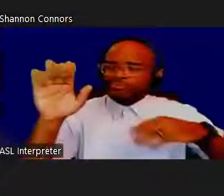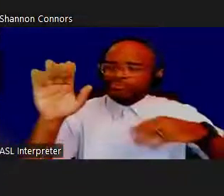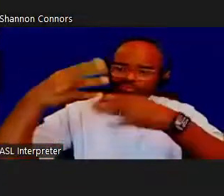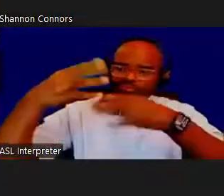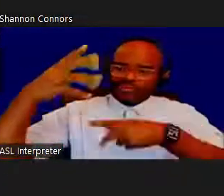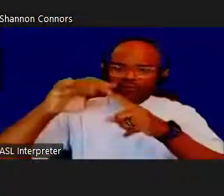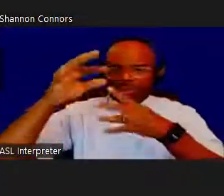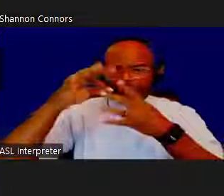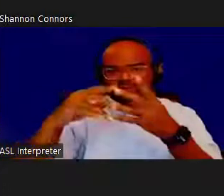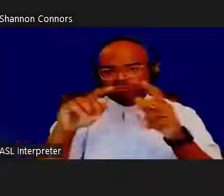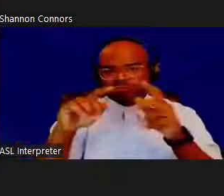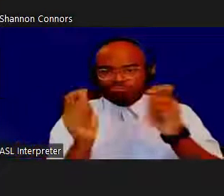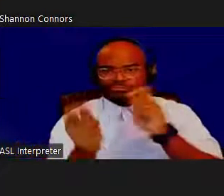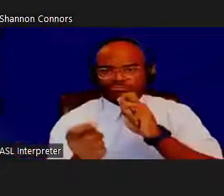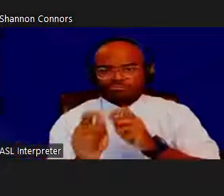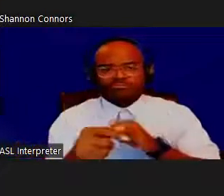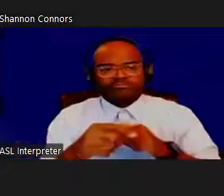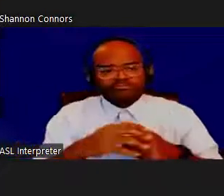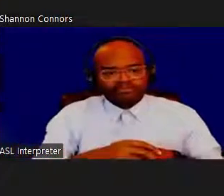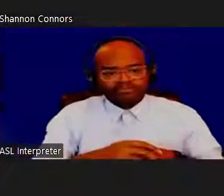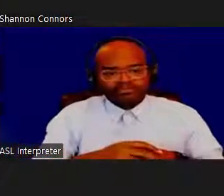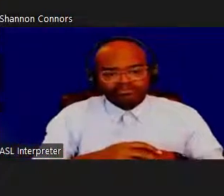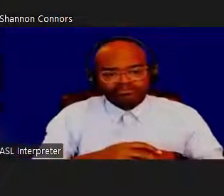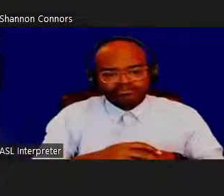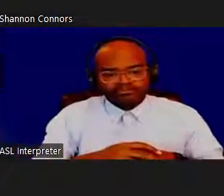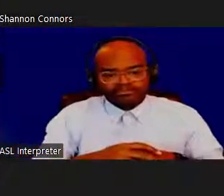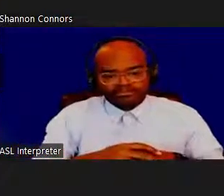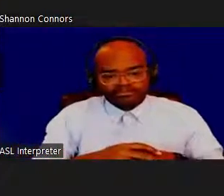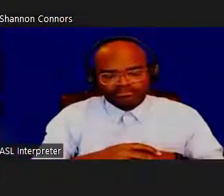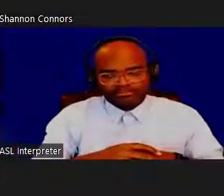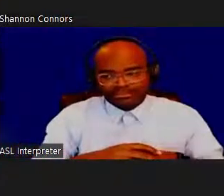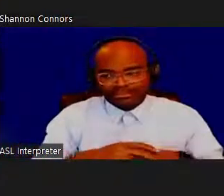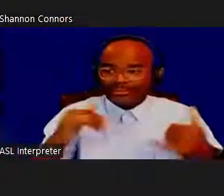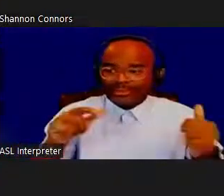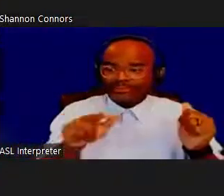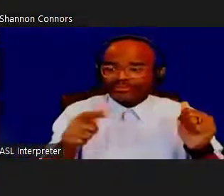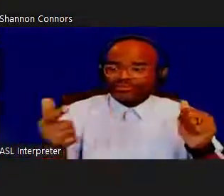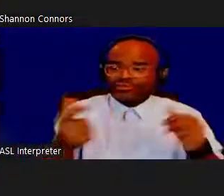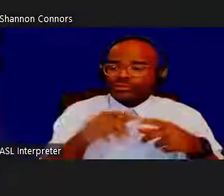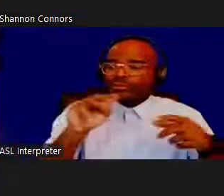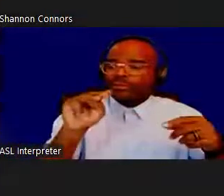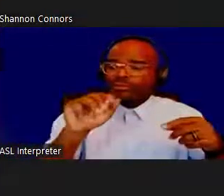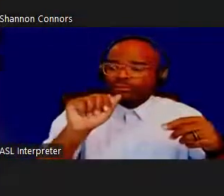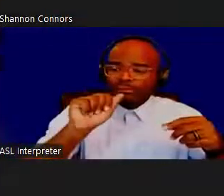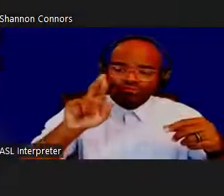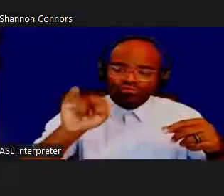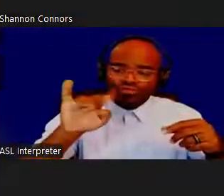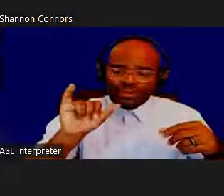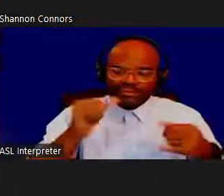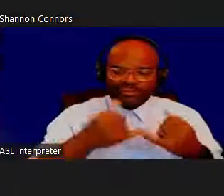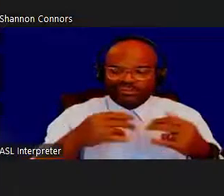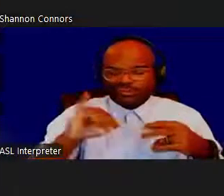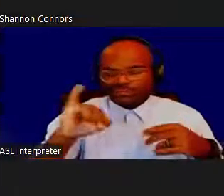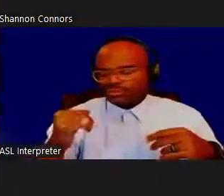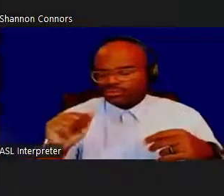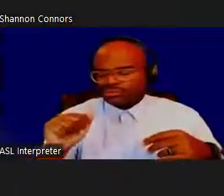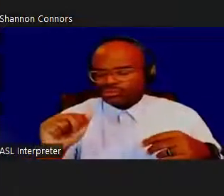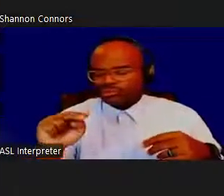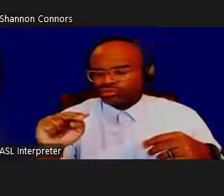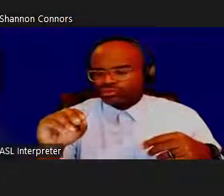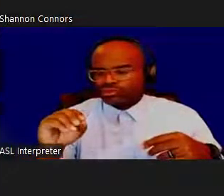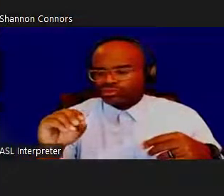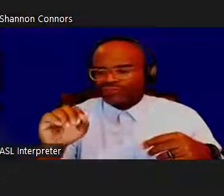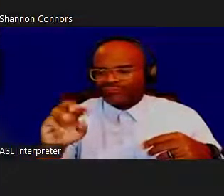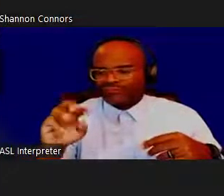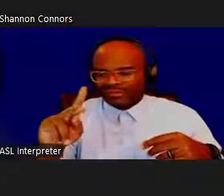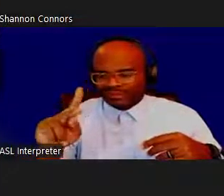this slide. Okay, I'm now going to turn you over to Maria Genoviak to tell us a little bit more about this series, as